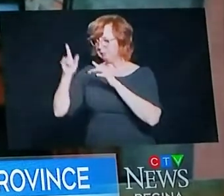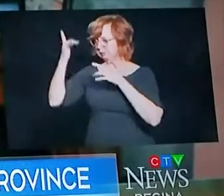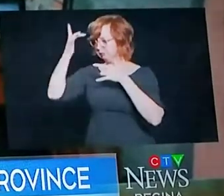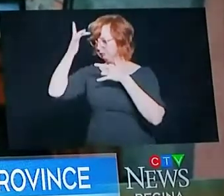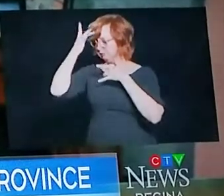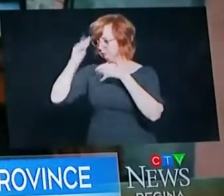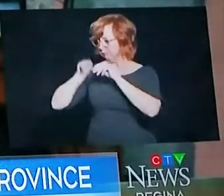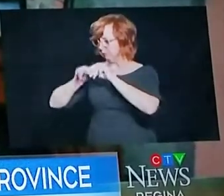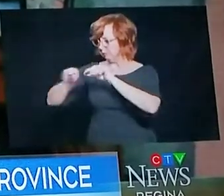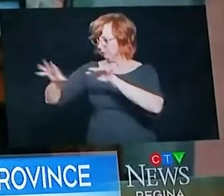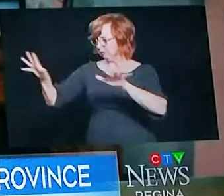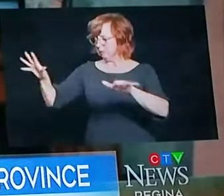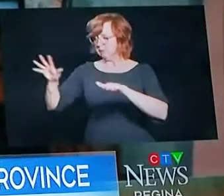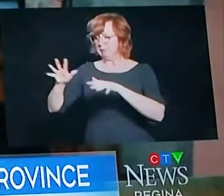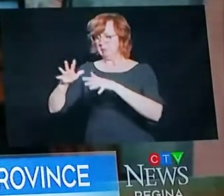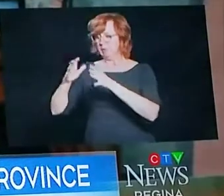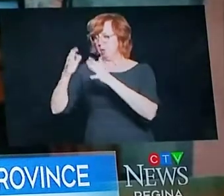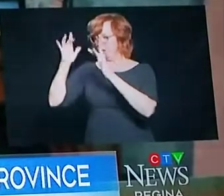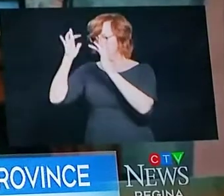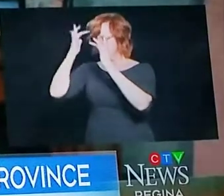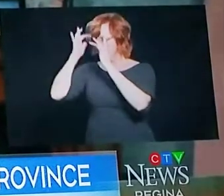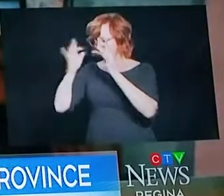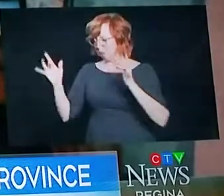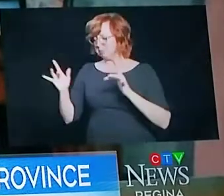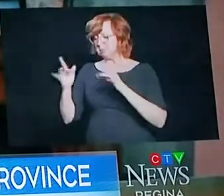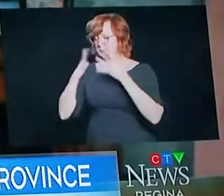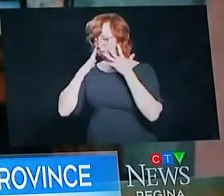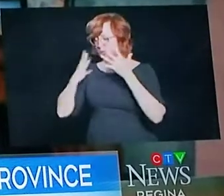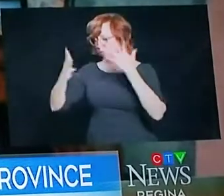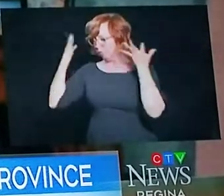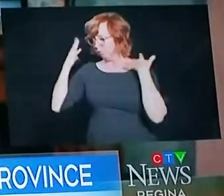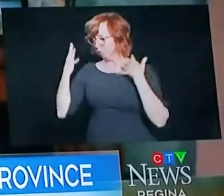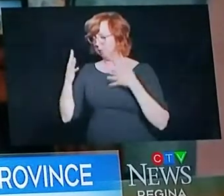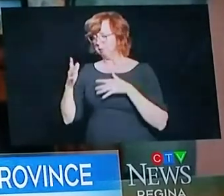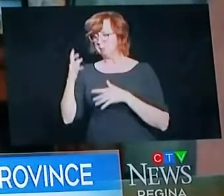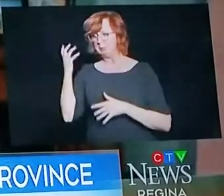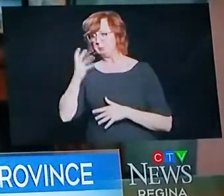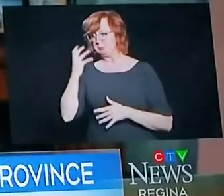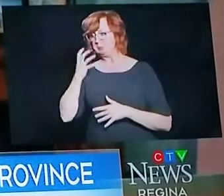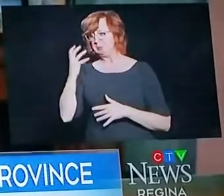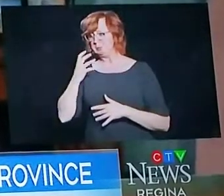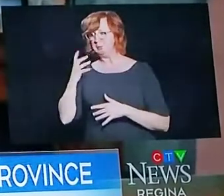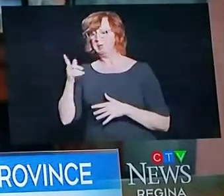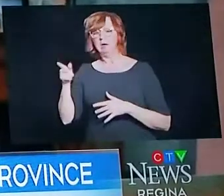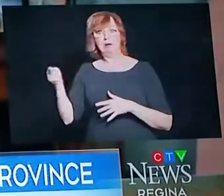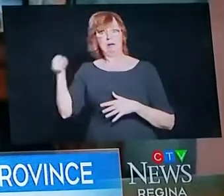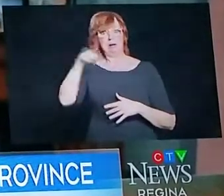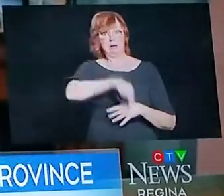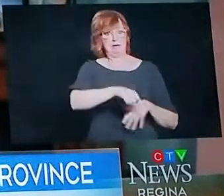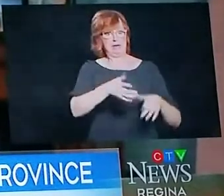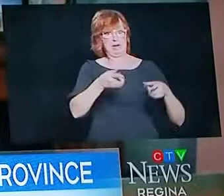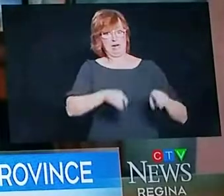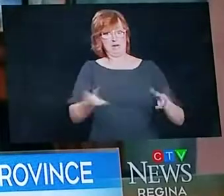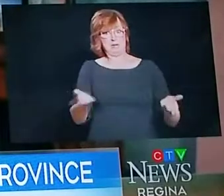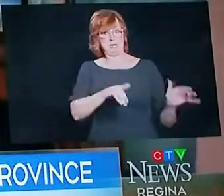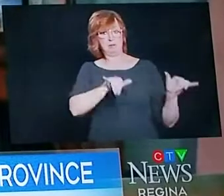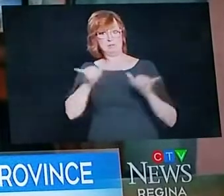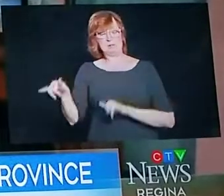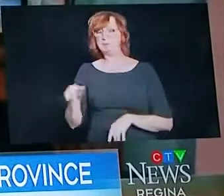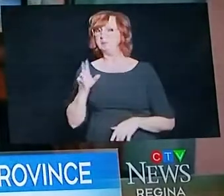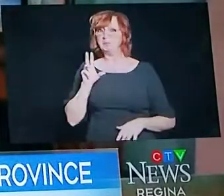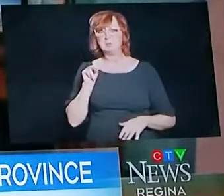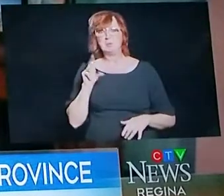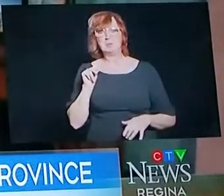here. And that is because of you. So thank you. Thank you to everyone working in our healthcare